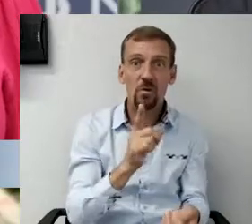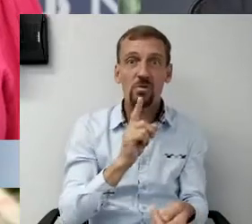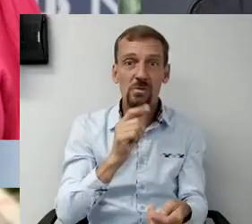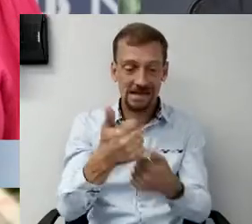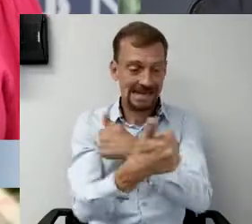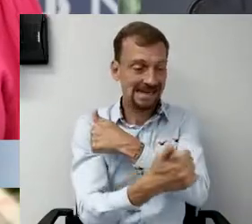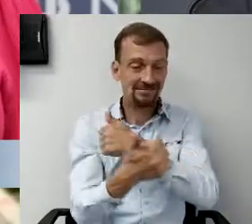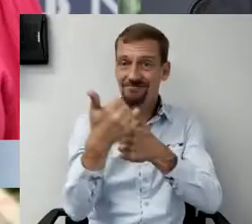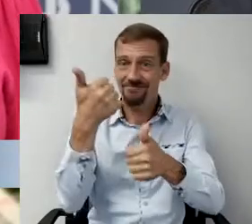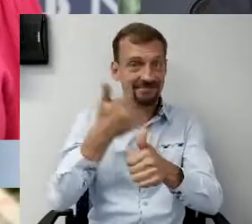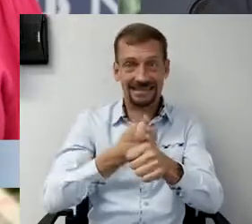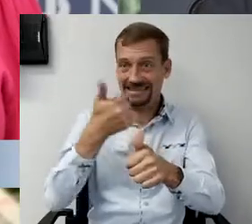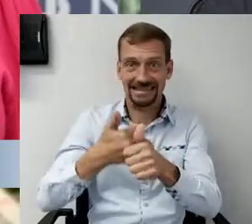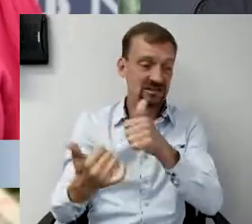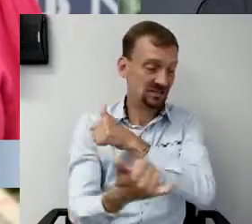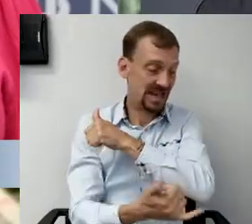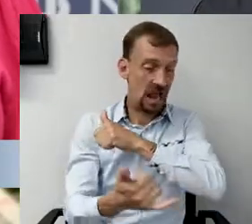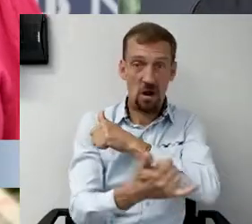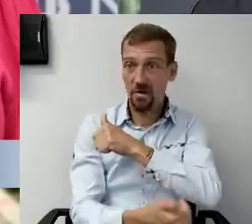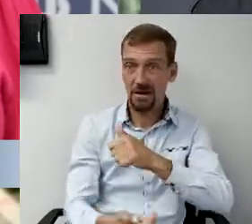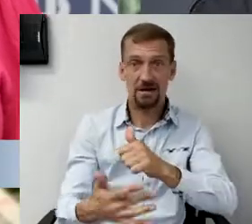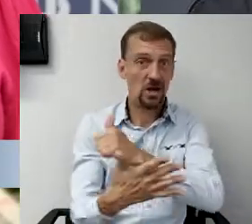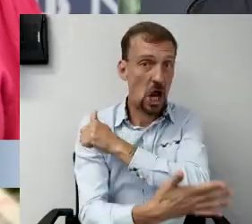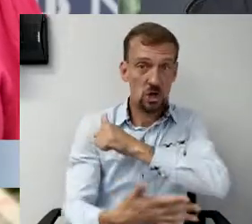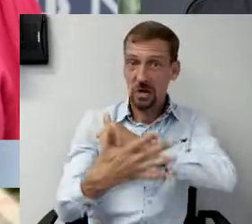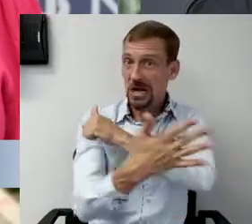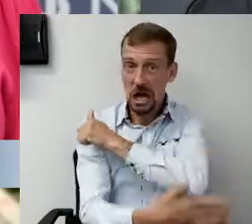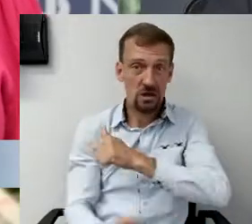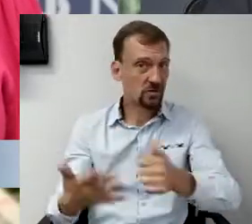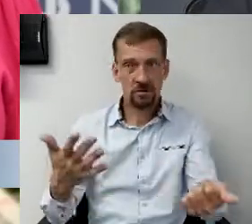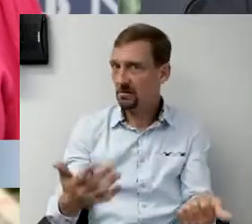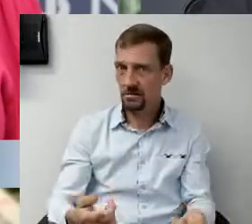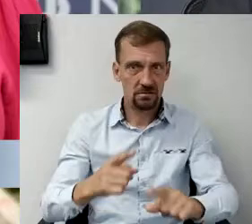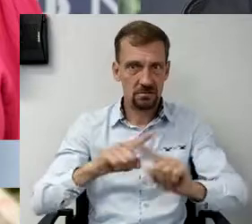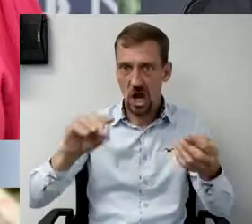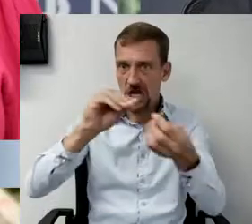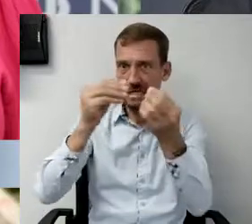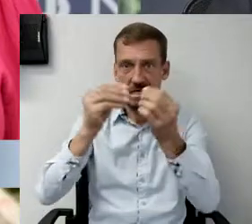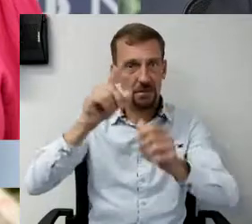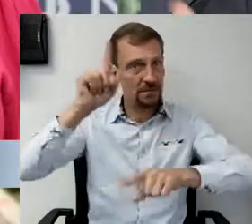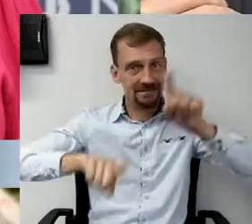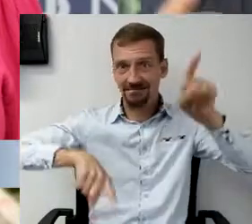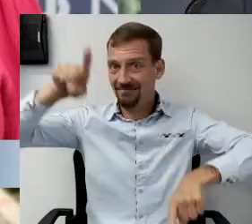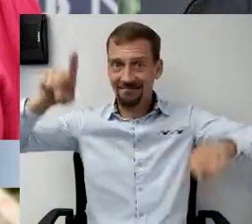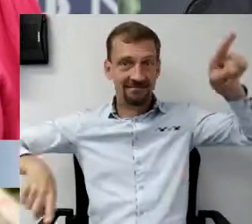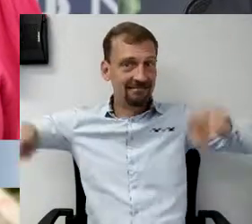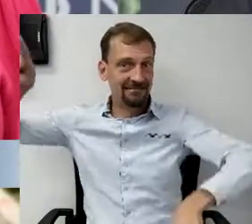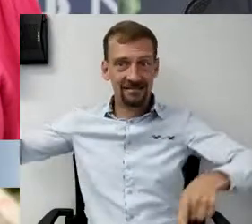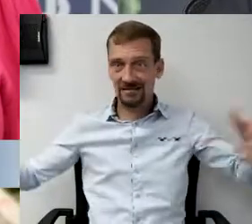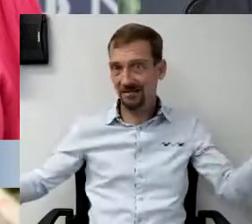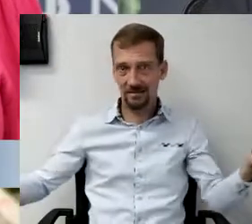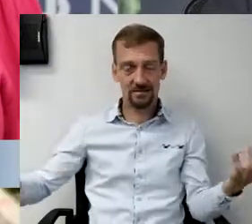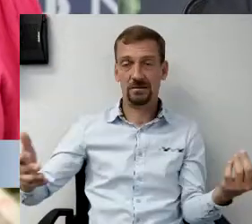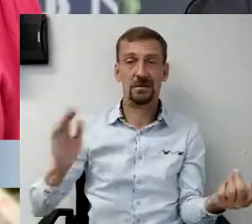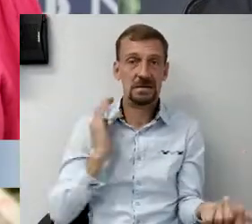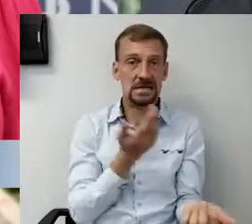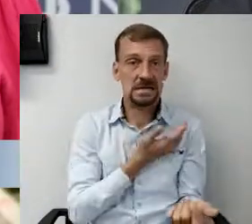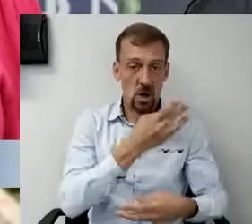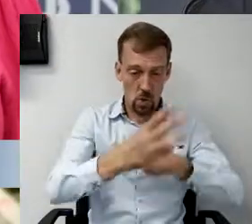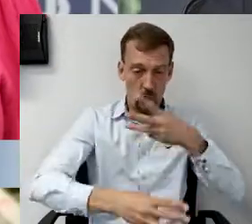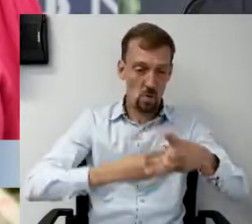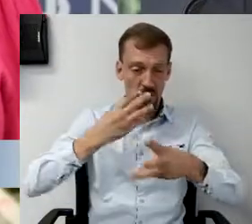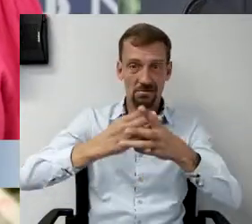county to county, country to country. Our death rates in the United States are different than the rest of the world. Now,